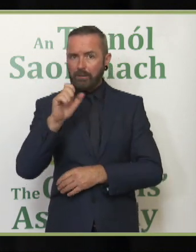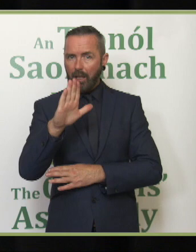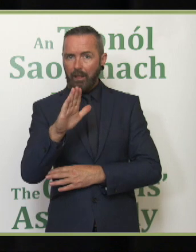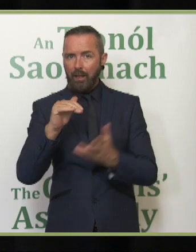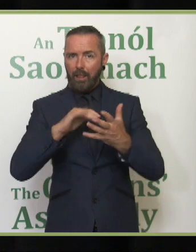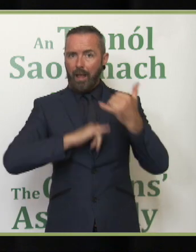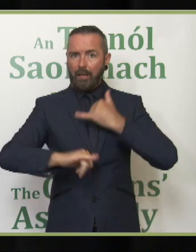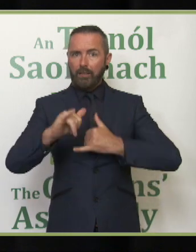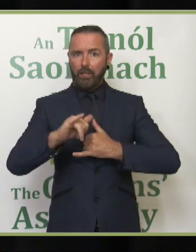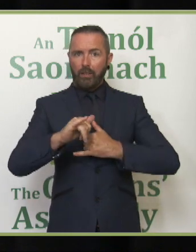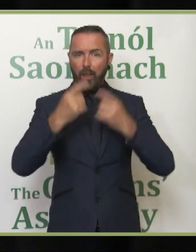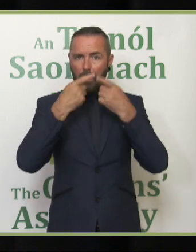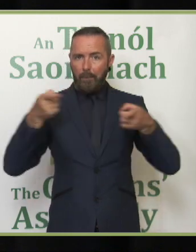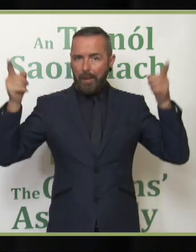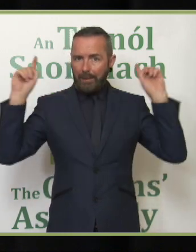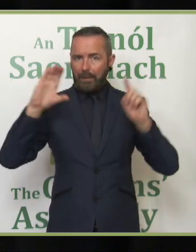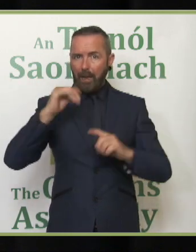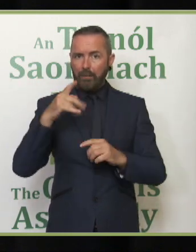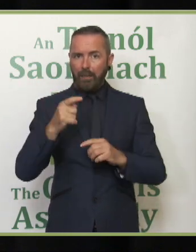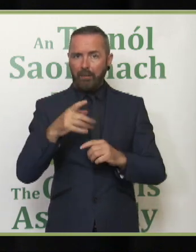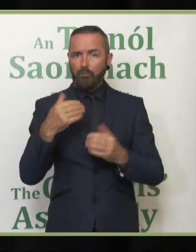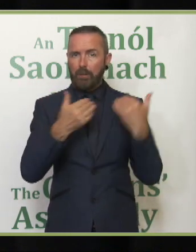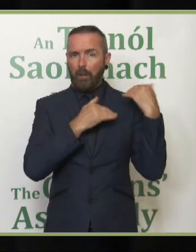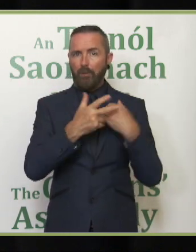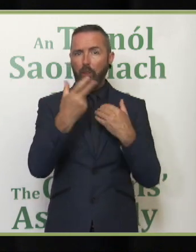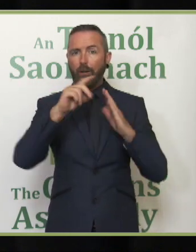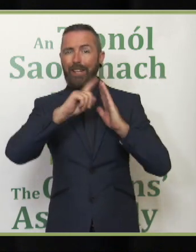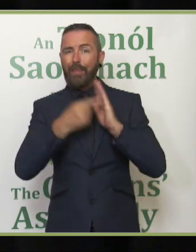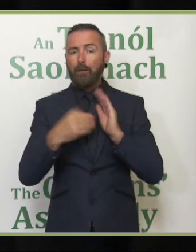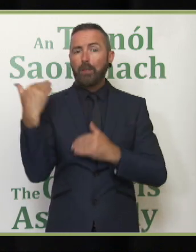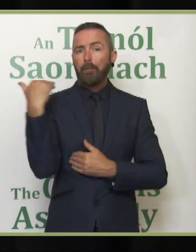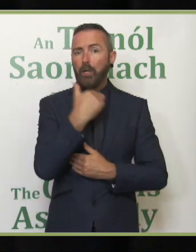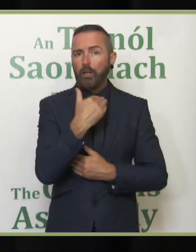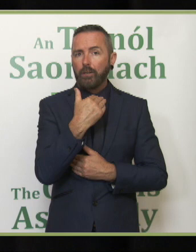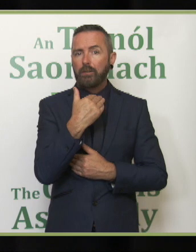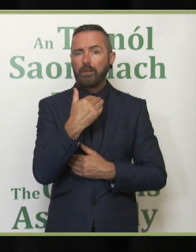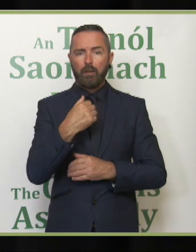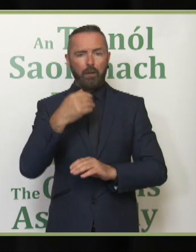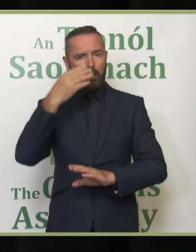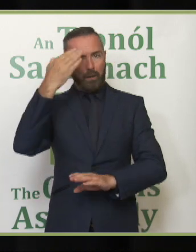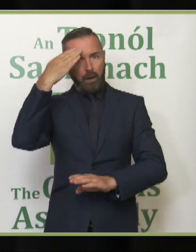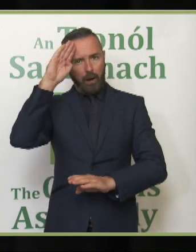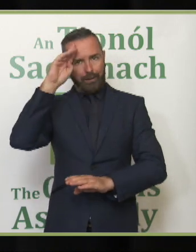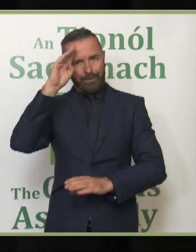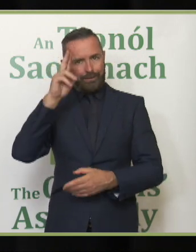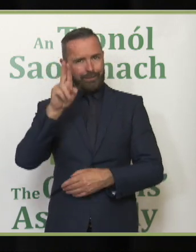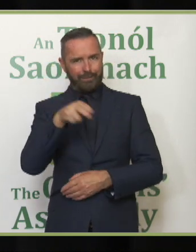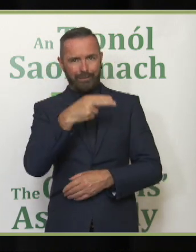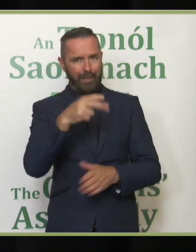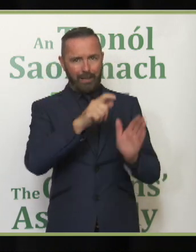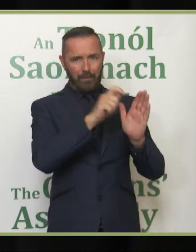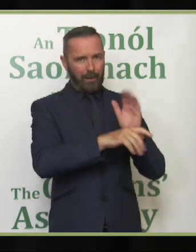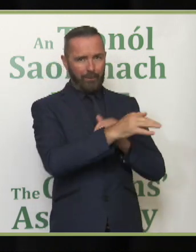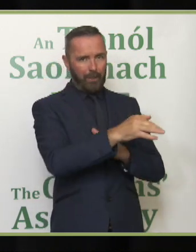cartel were responsible for 30,000 murders. It would obviously be unconscionable for the Irish state to source cocaine from the